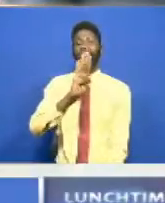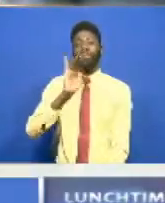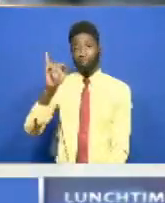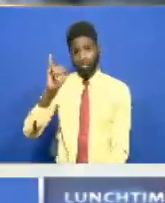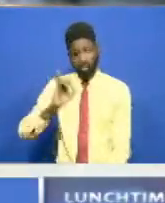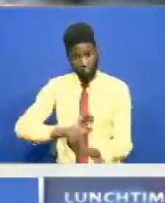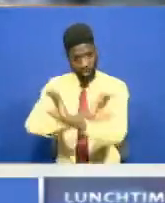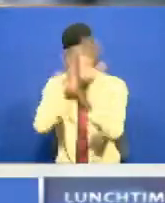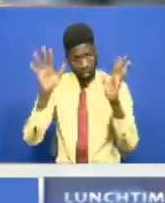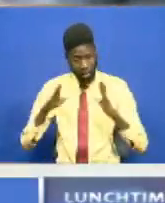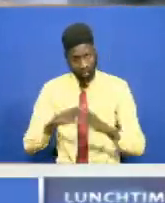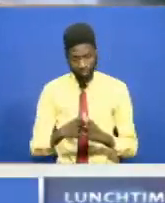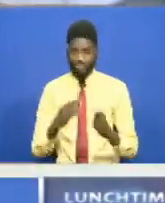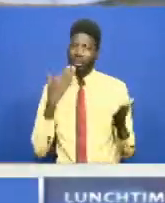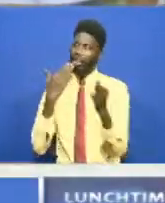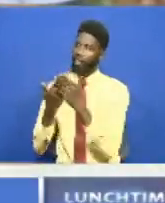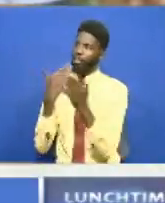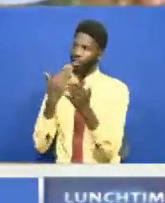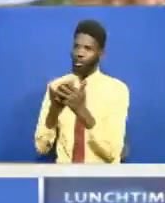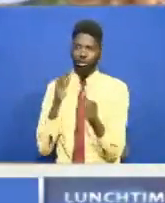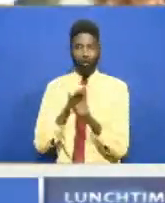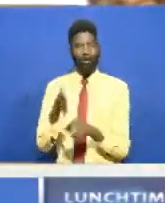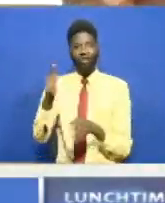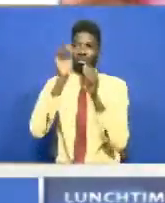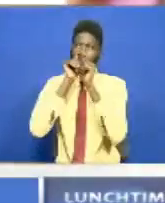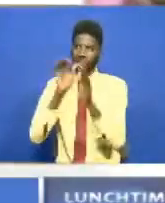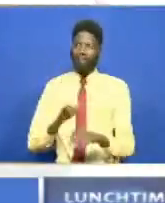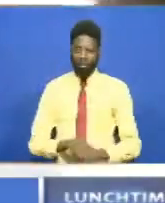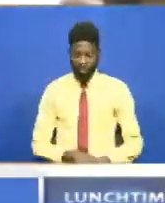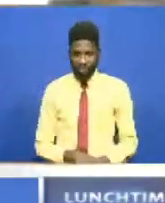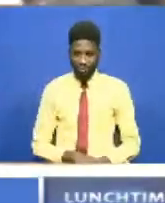sawa? Asanteni sana, Mungu awabariki.